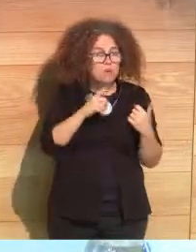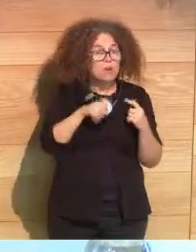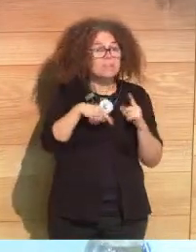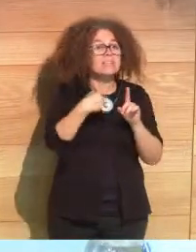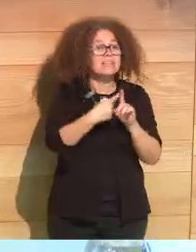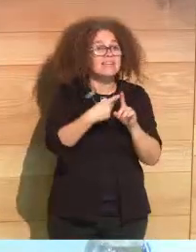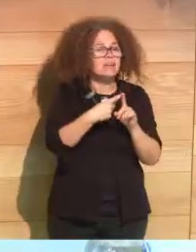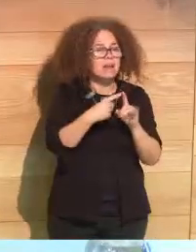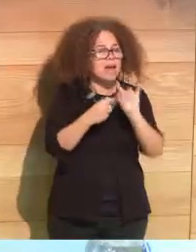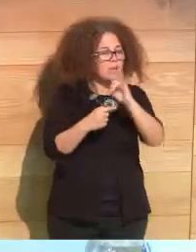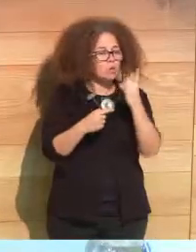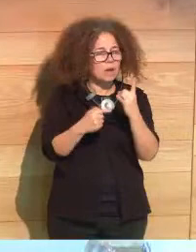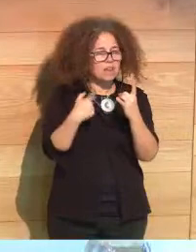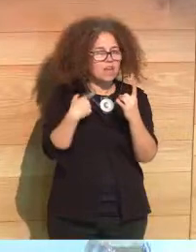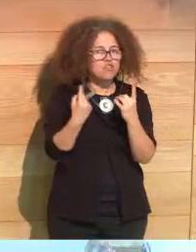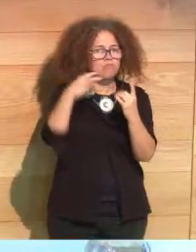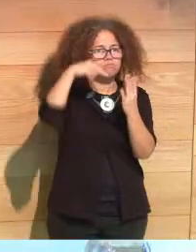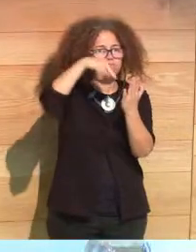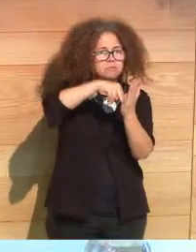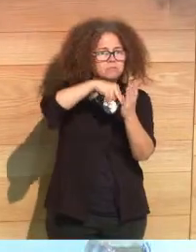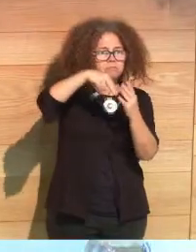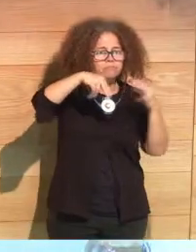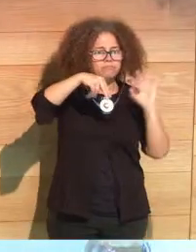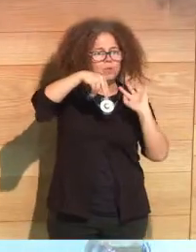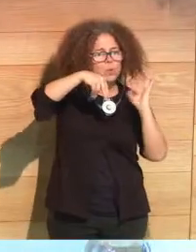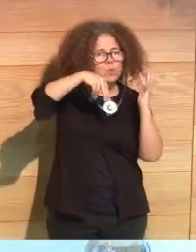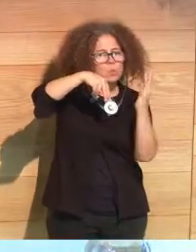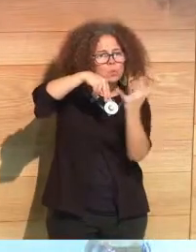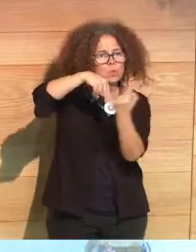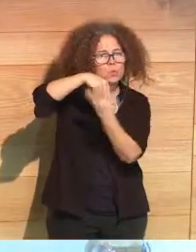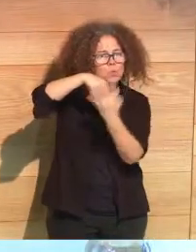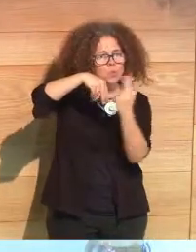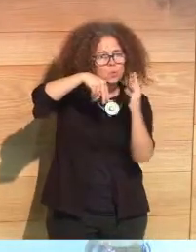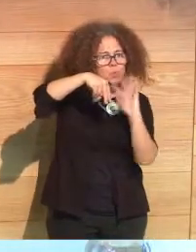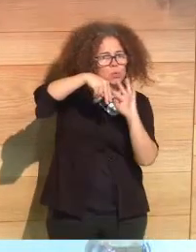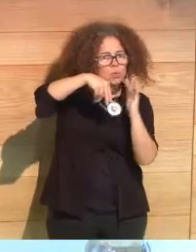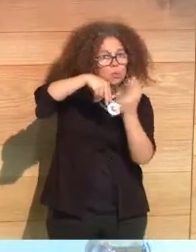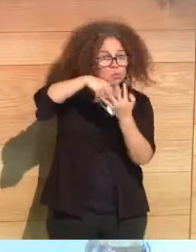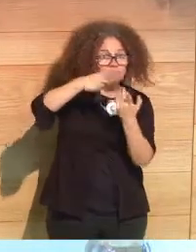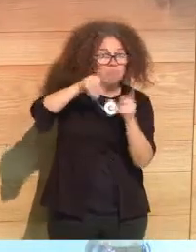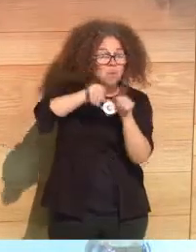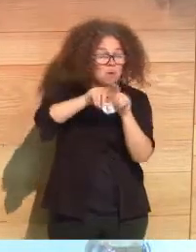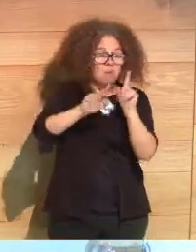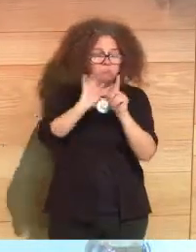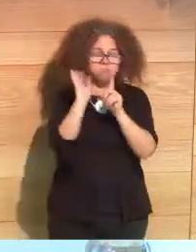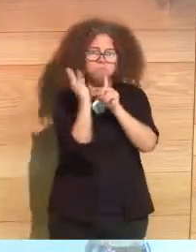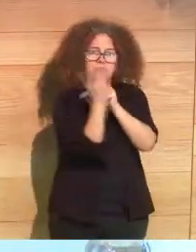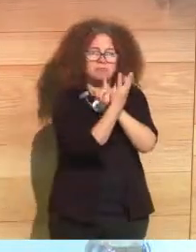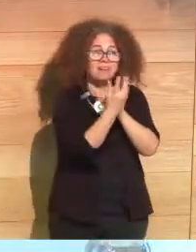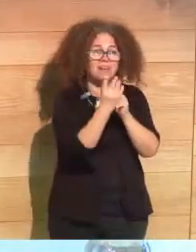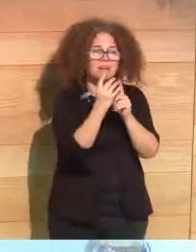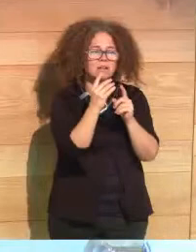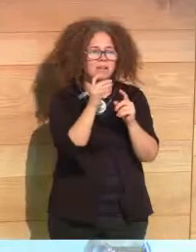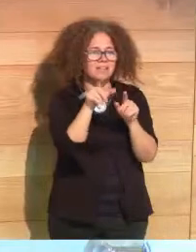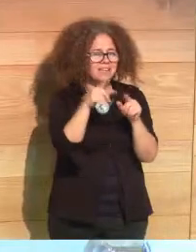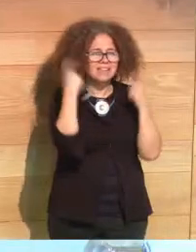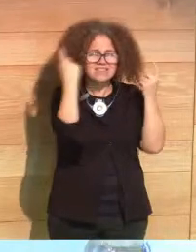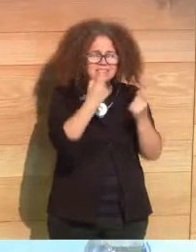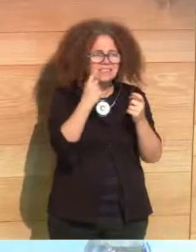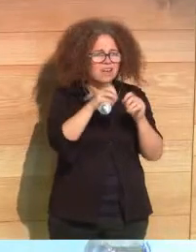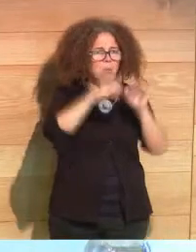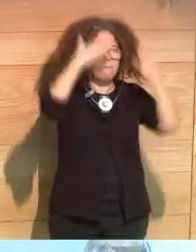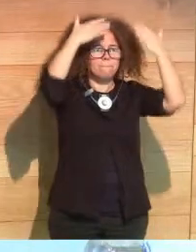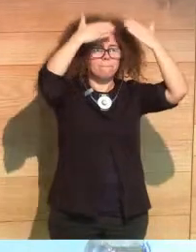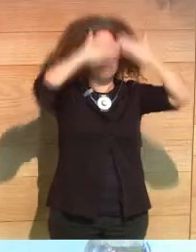you. Joanie has always tried to escape from the flat surface of the screen, so we try to create more